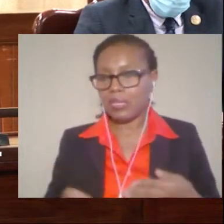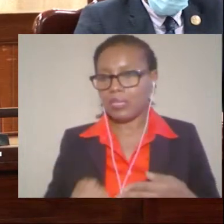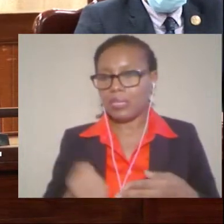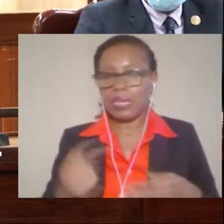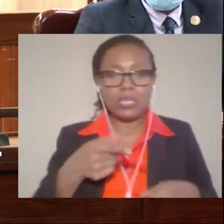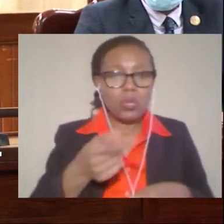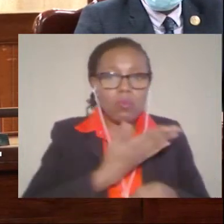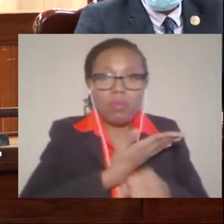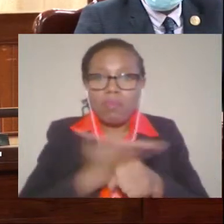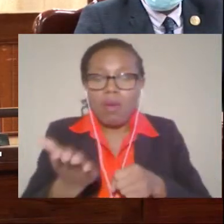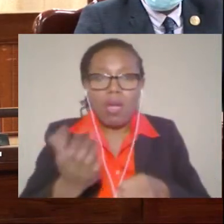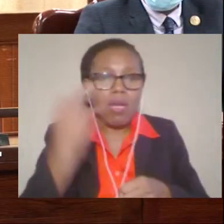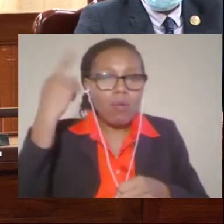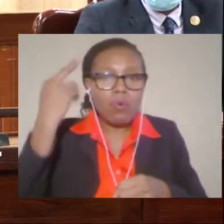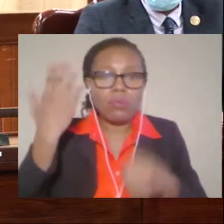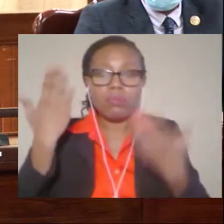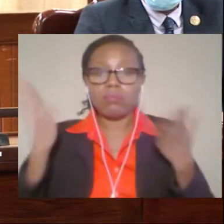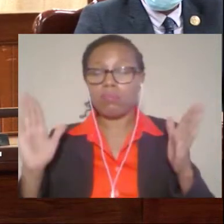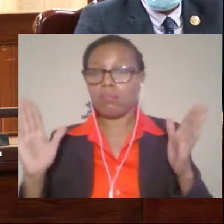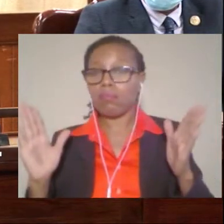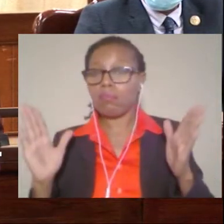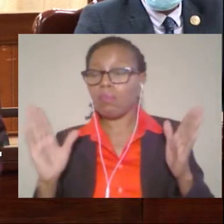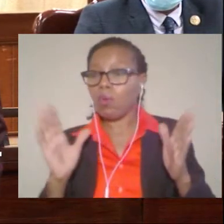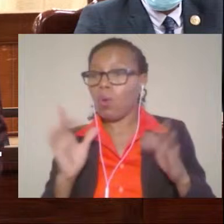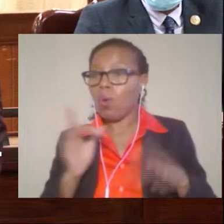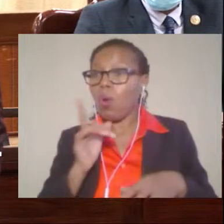to $7,000 by somebody say so.